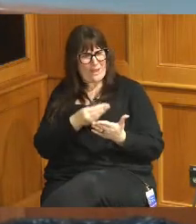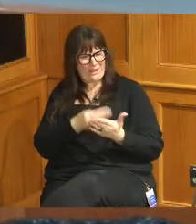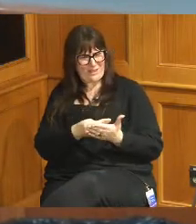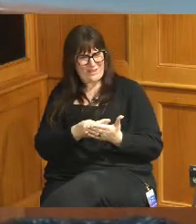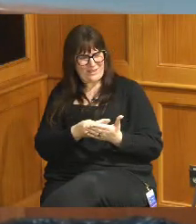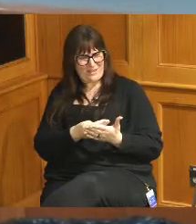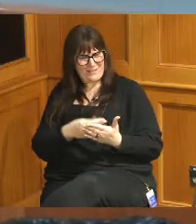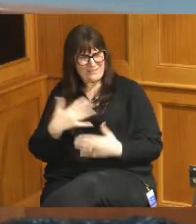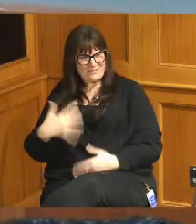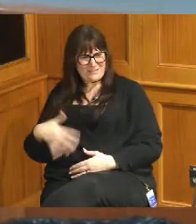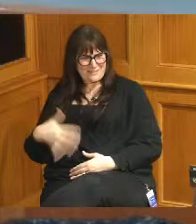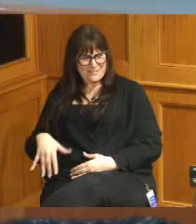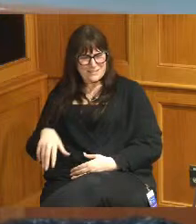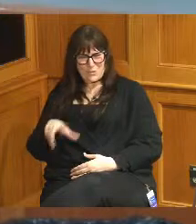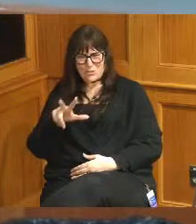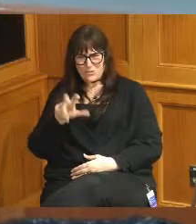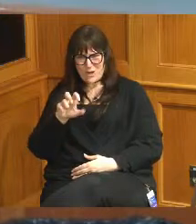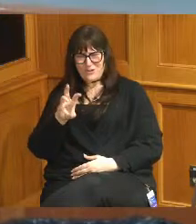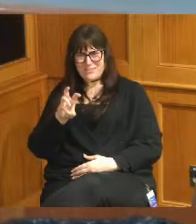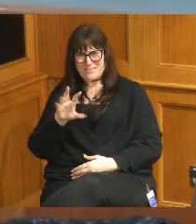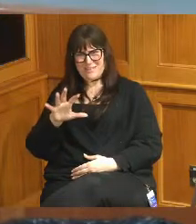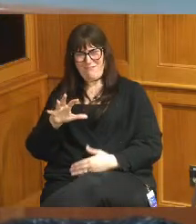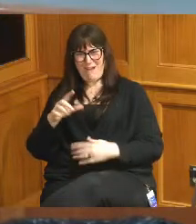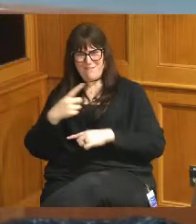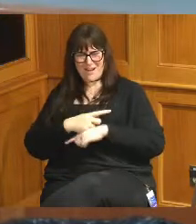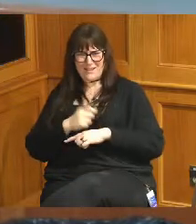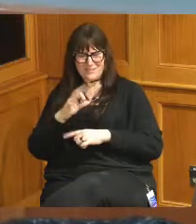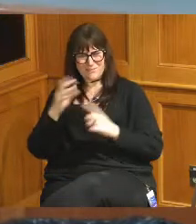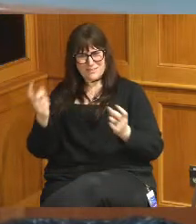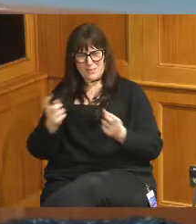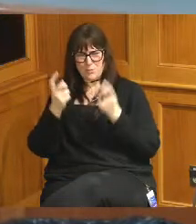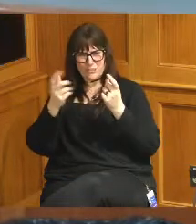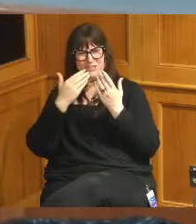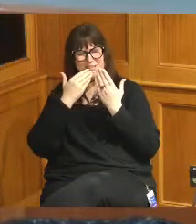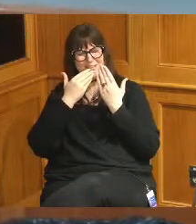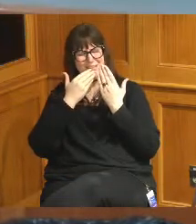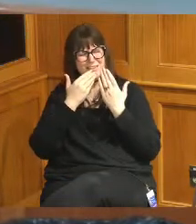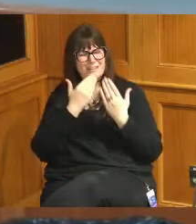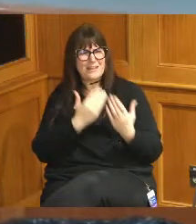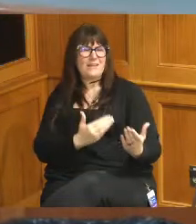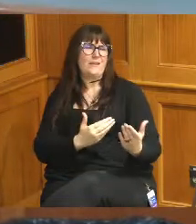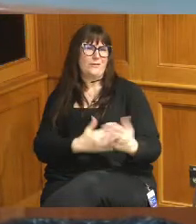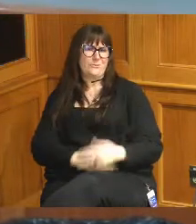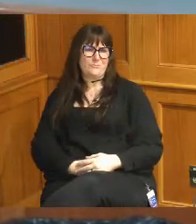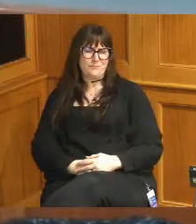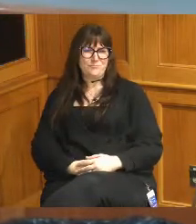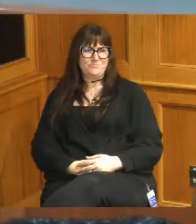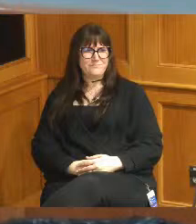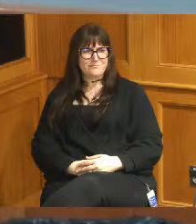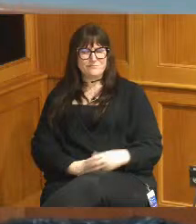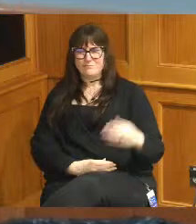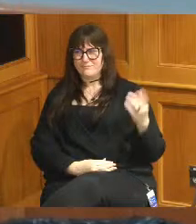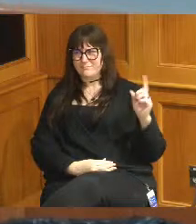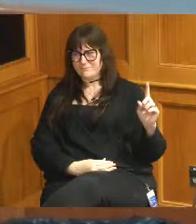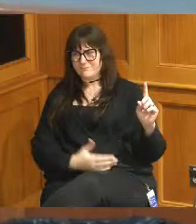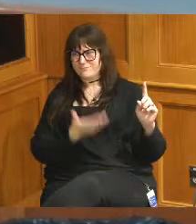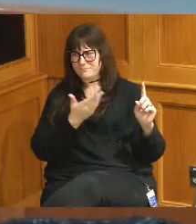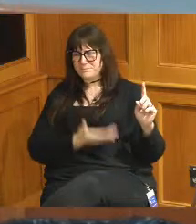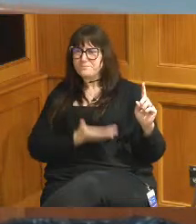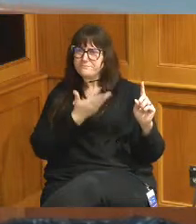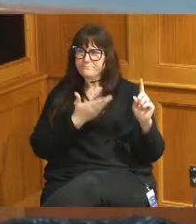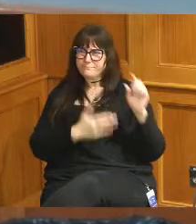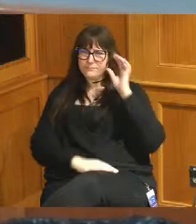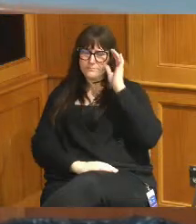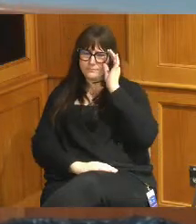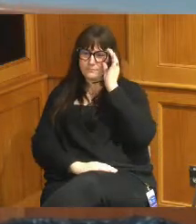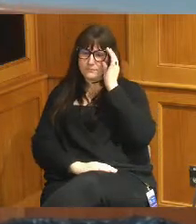it's 365 days of celebration. So I want to thank you. Reverend Dr. Bishop Brian Walker